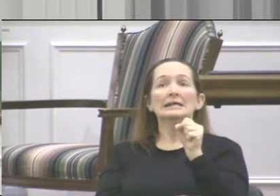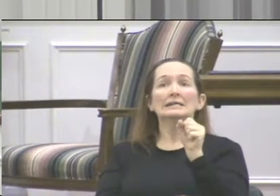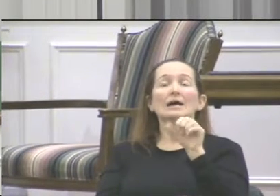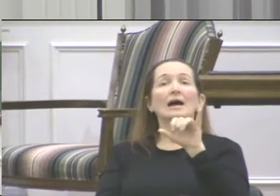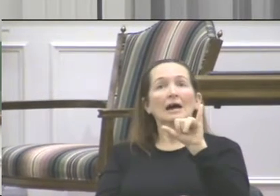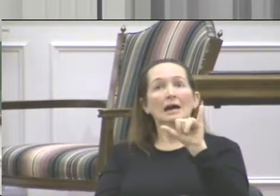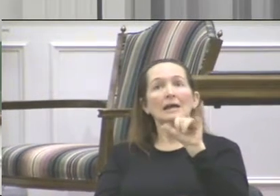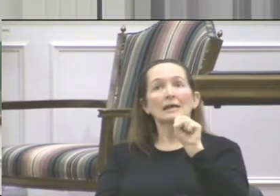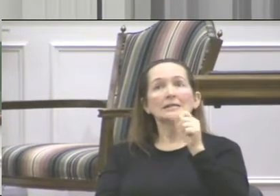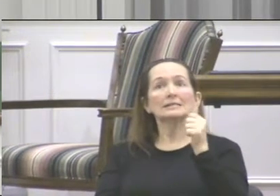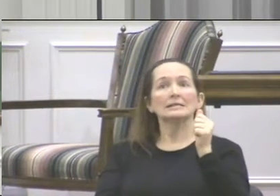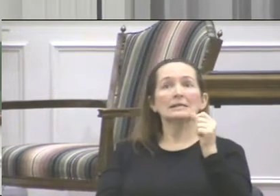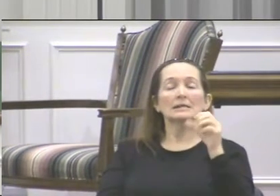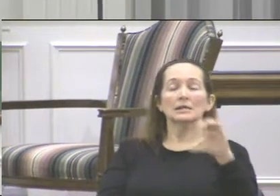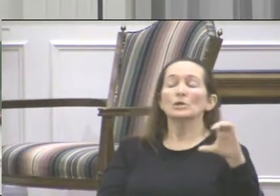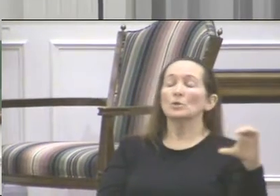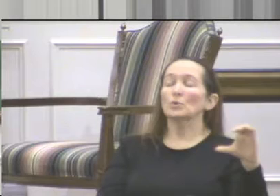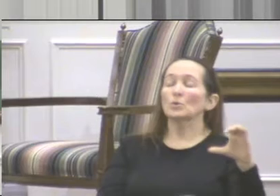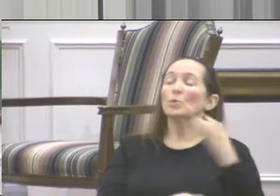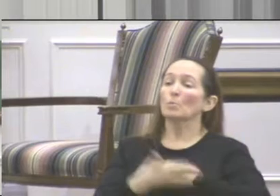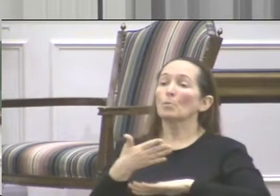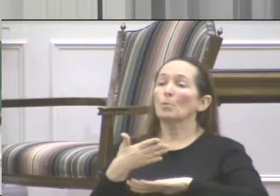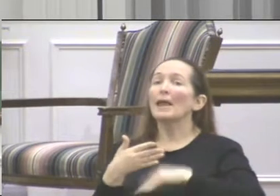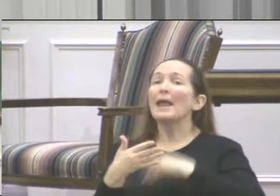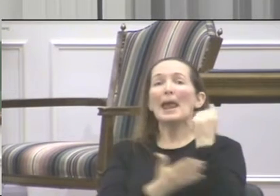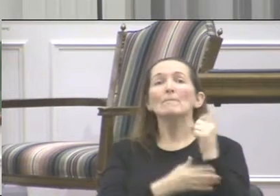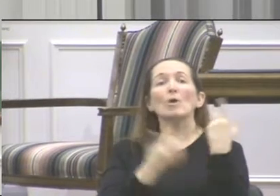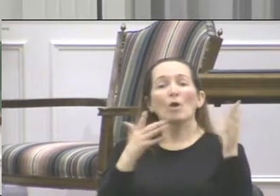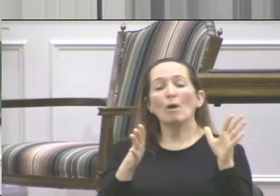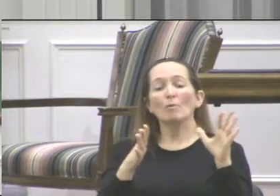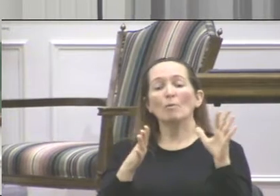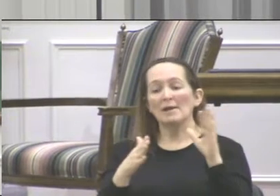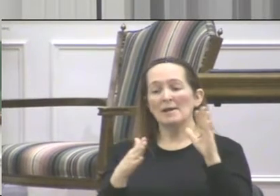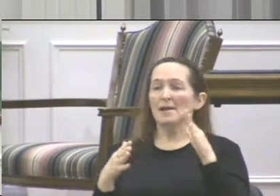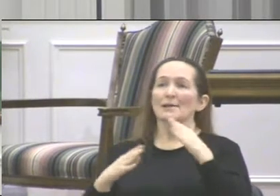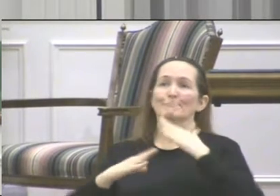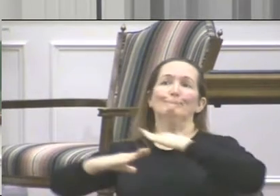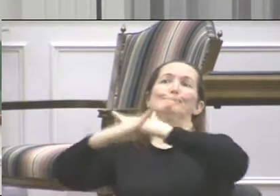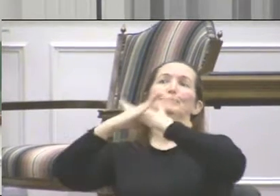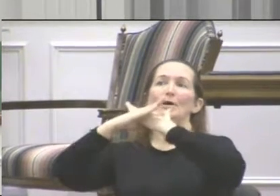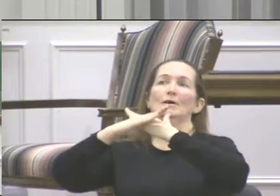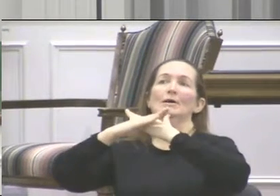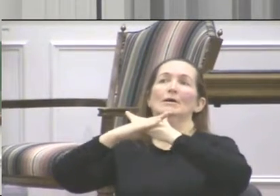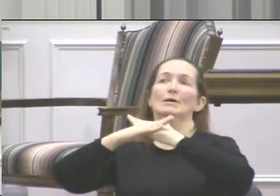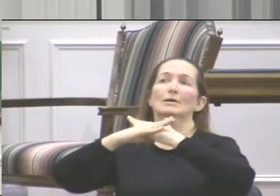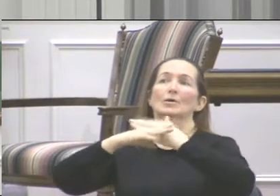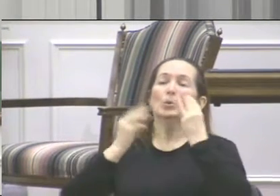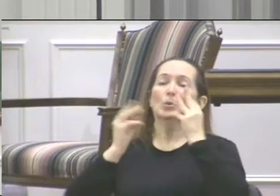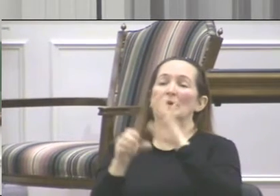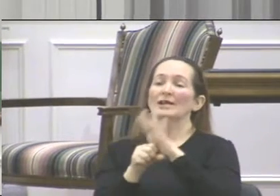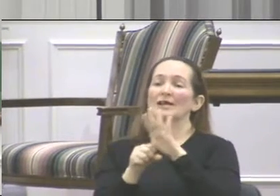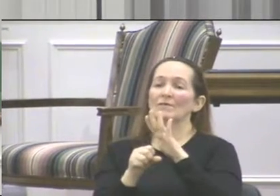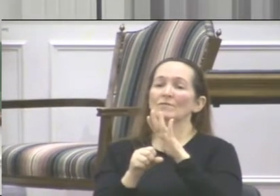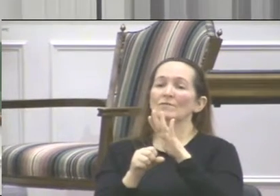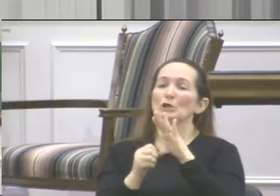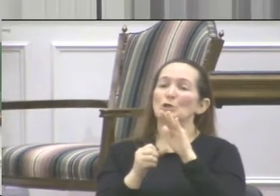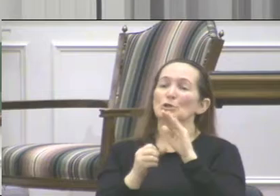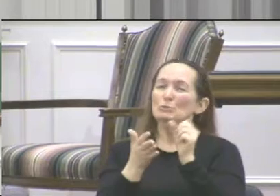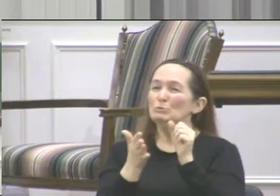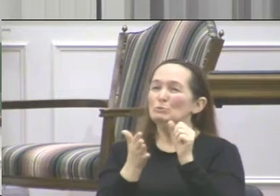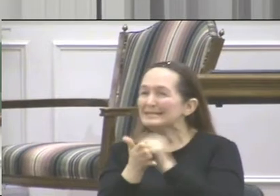Abraham had already gotten in the way enough to damage the level of faith he could pass on to his son.